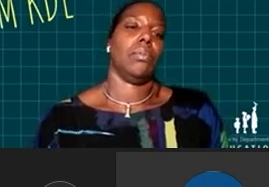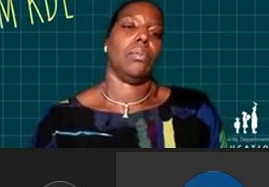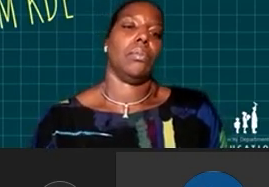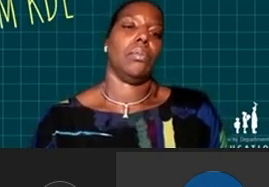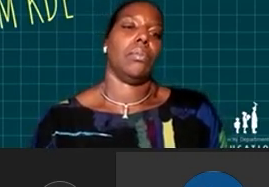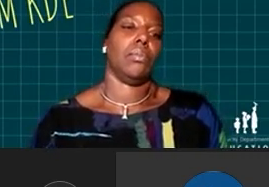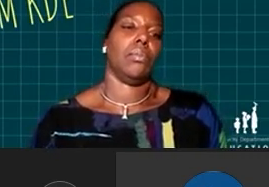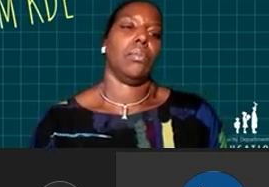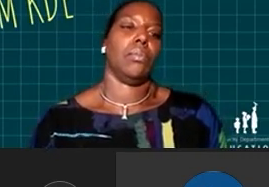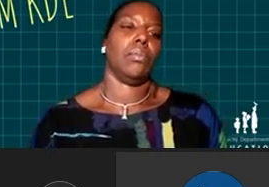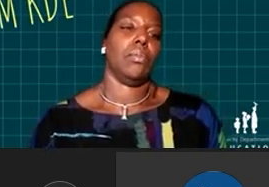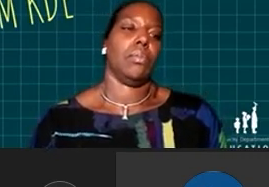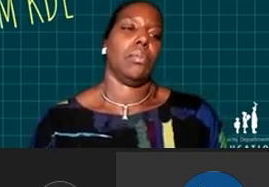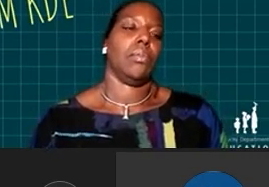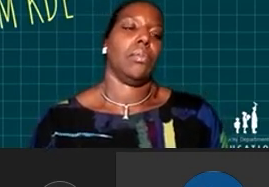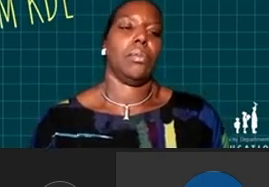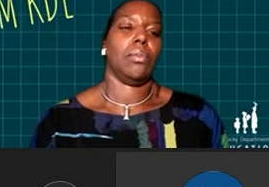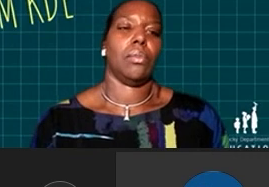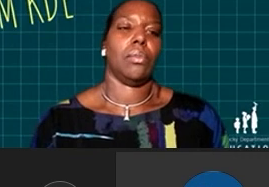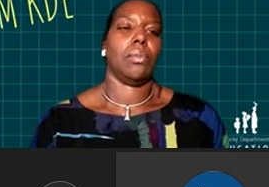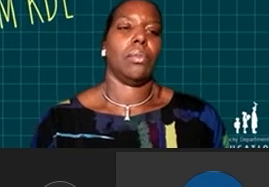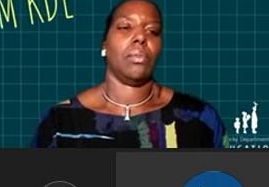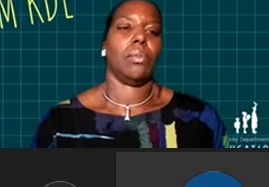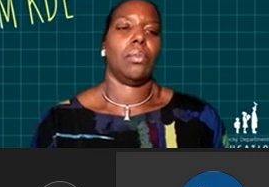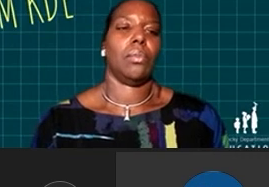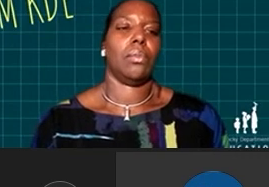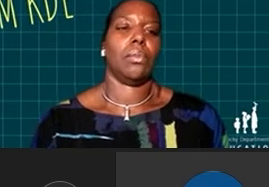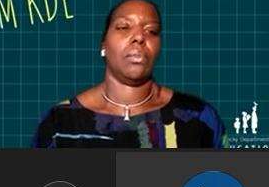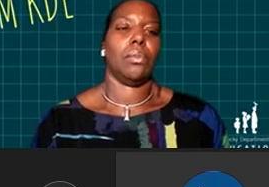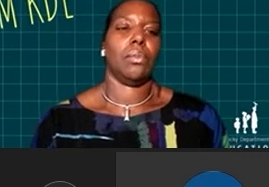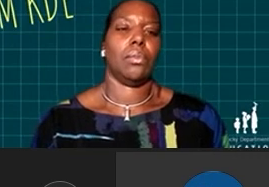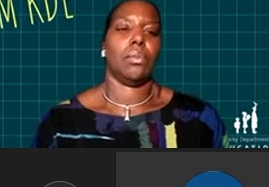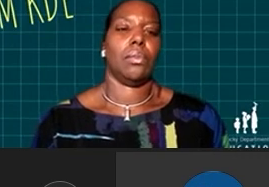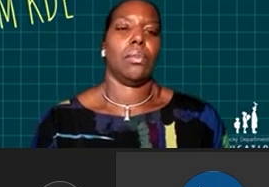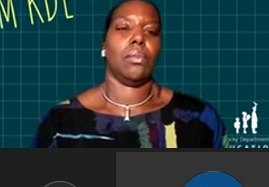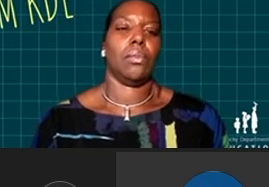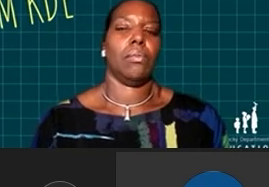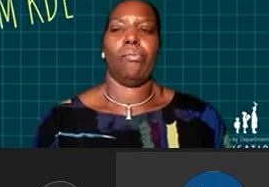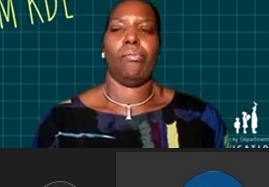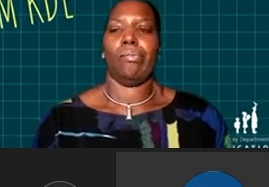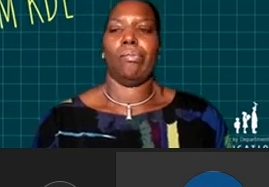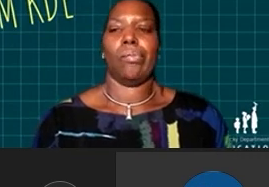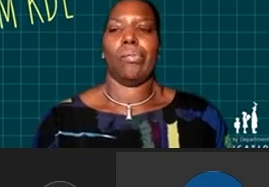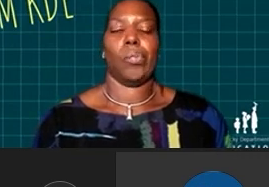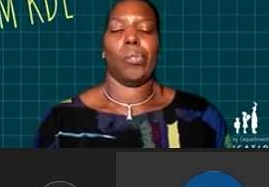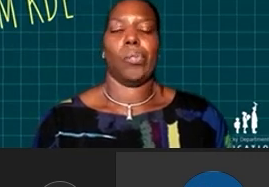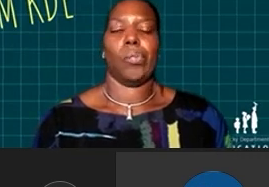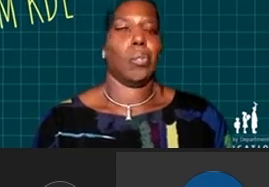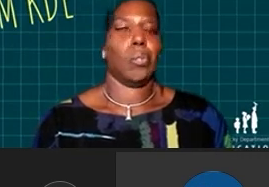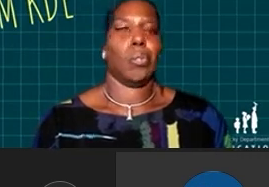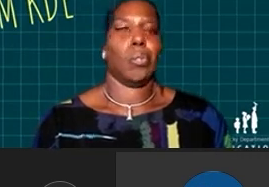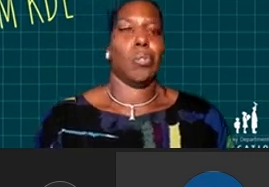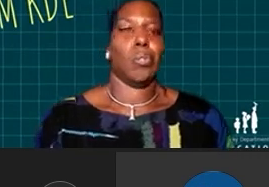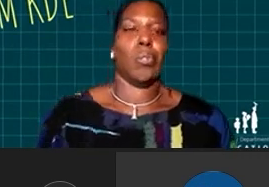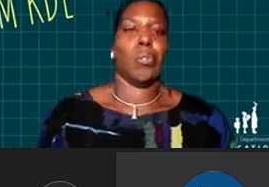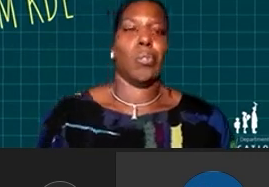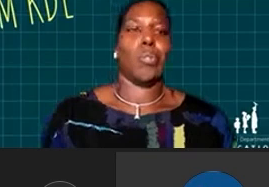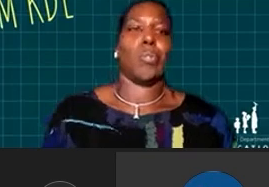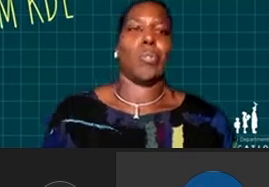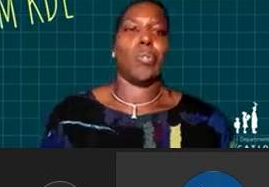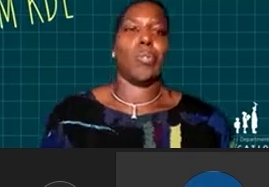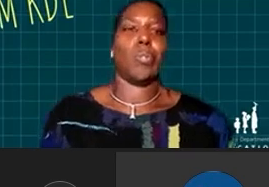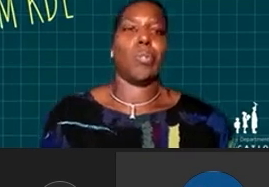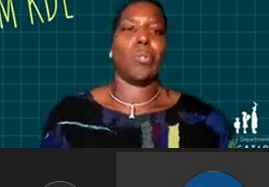payment plan. Interest rate, if there is any. Presumably there would be if you're going as far as 4 years